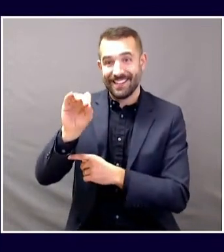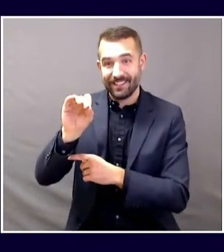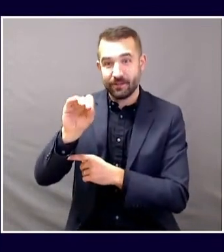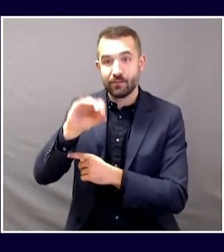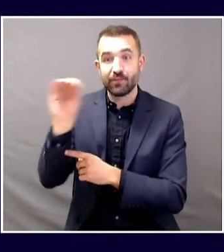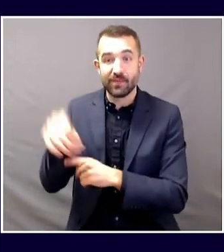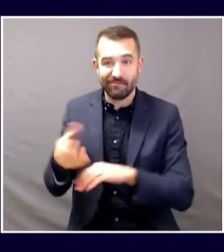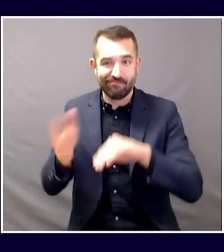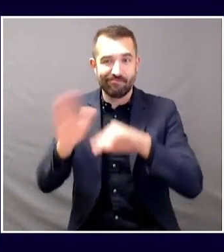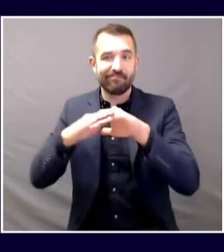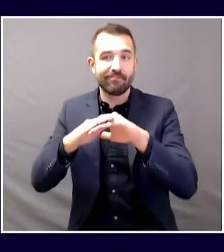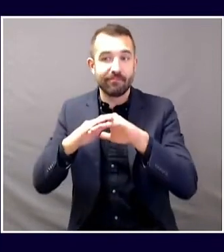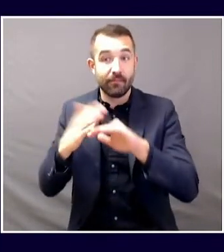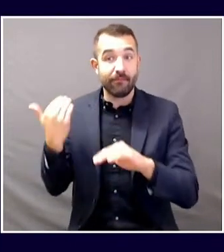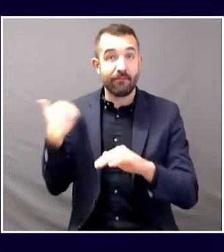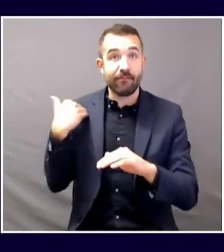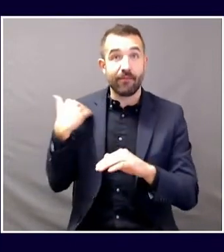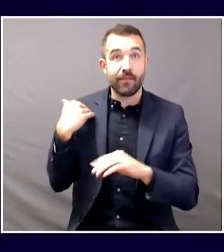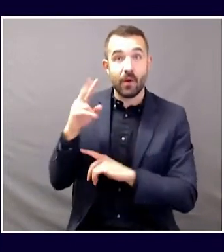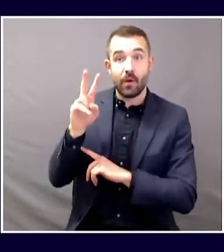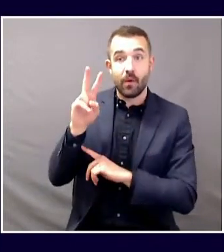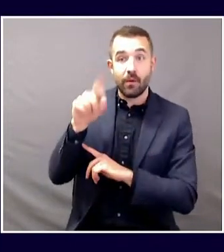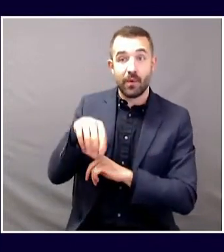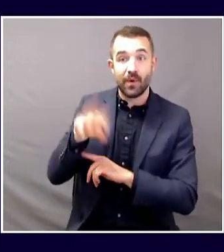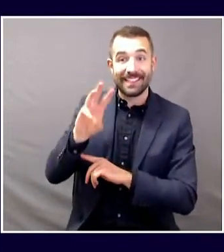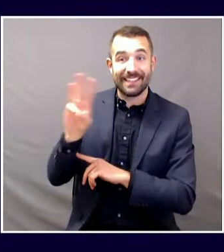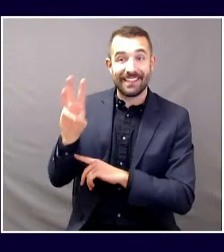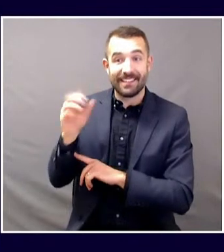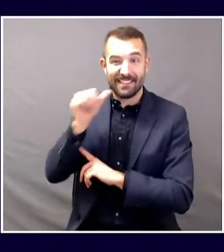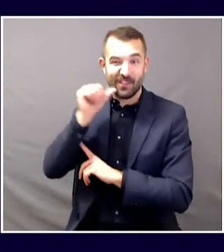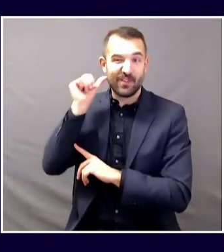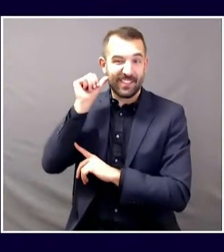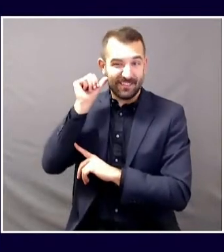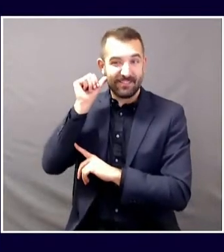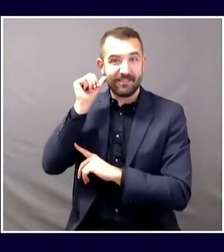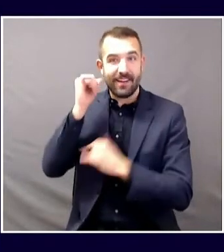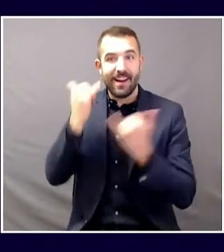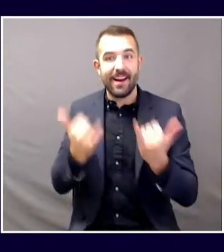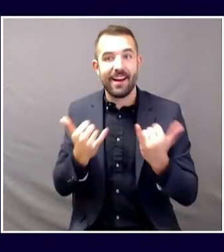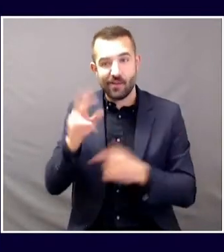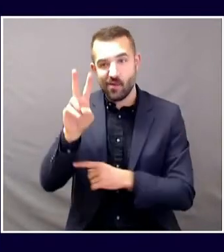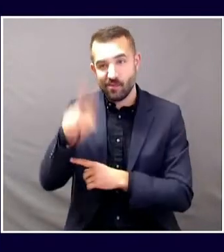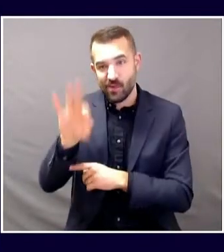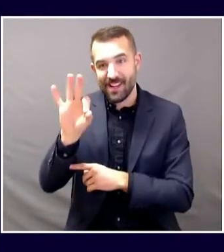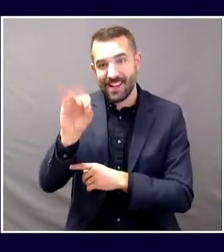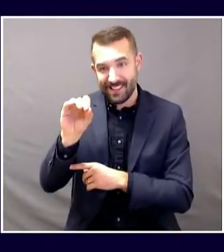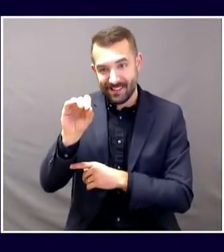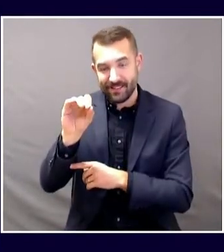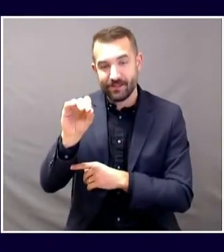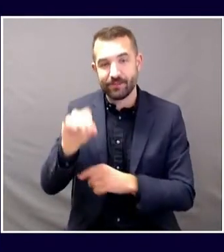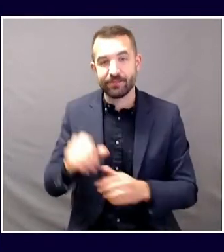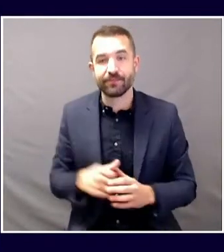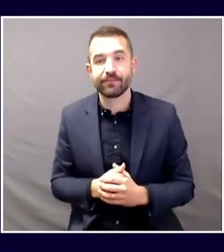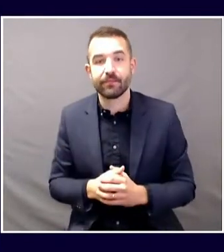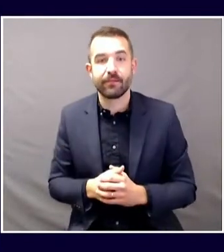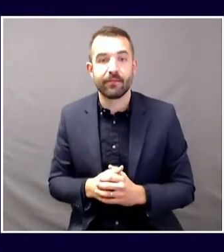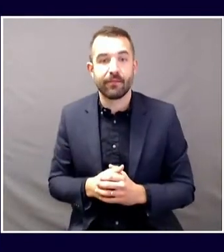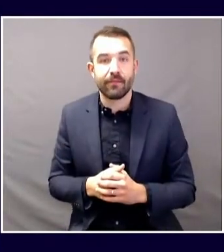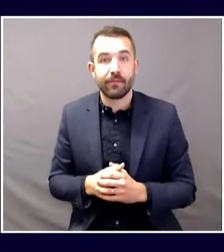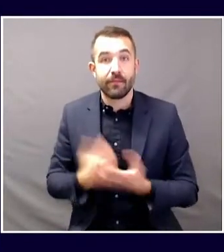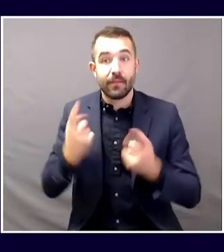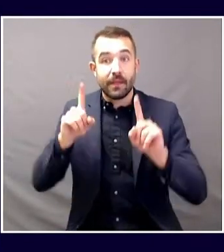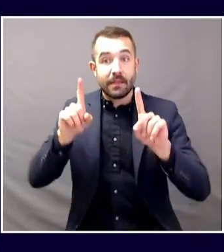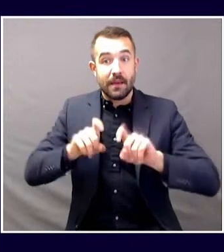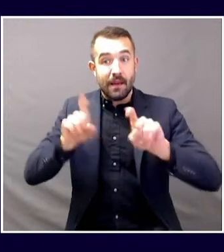from 2.66% yesterday. Our testing volume, however, remains at a high and robust